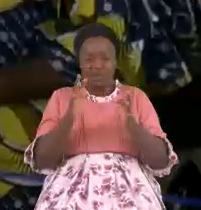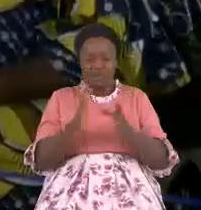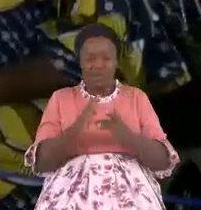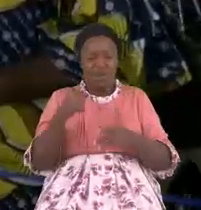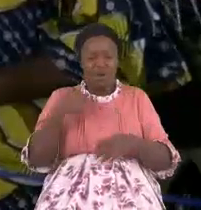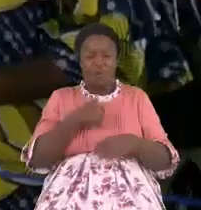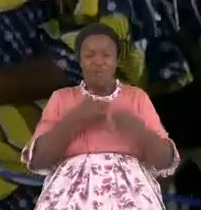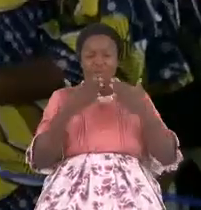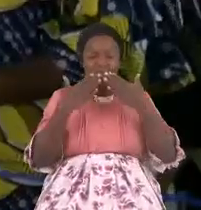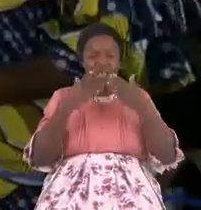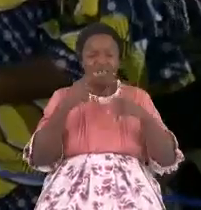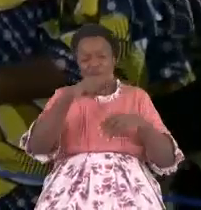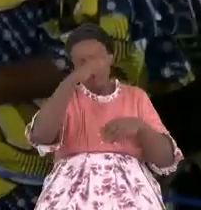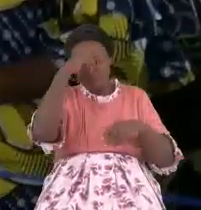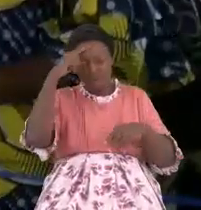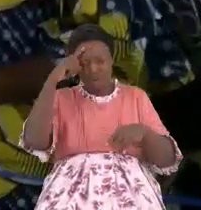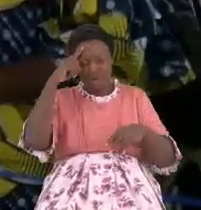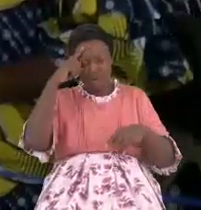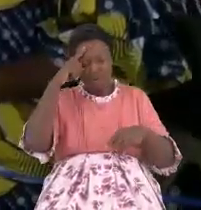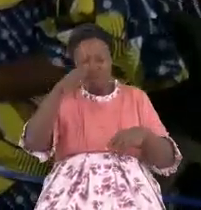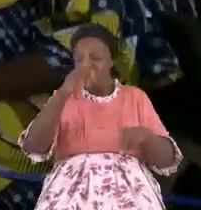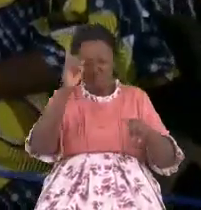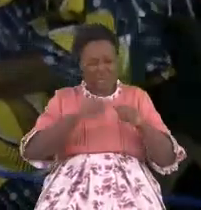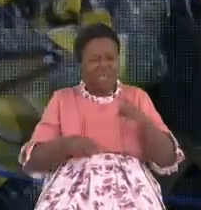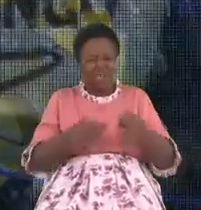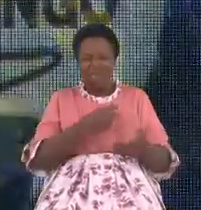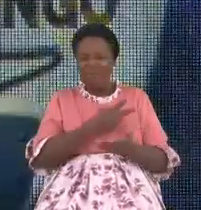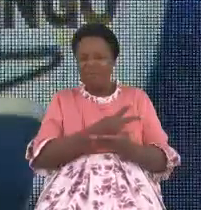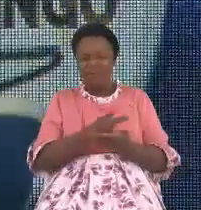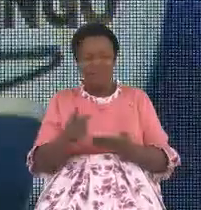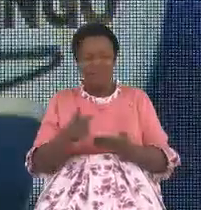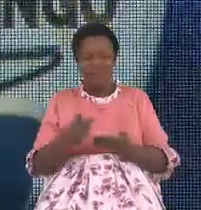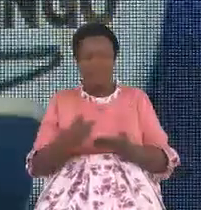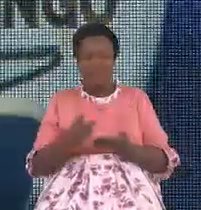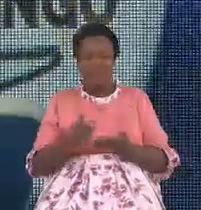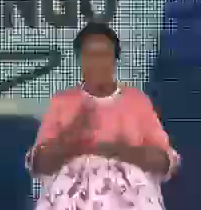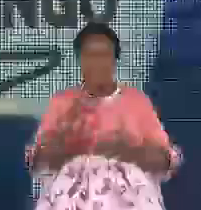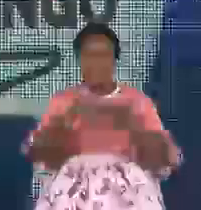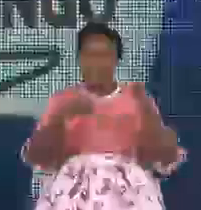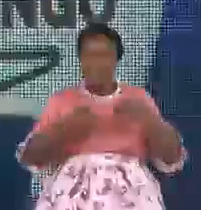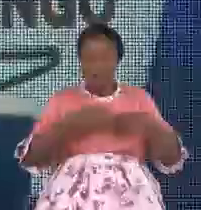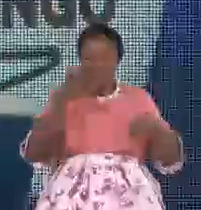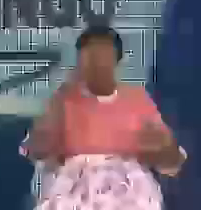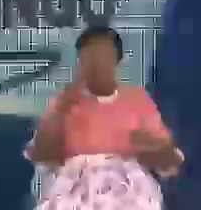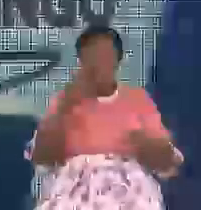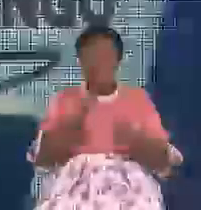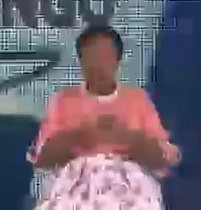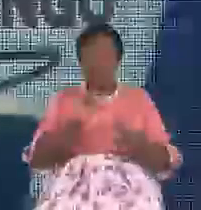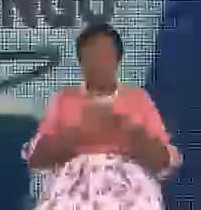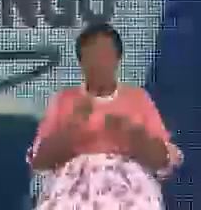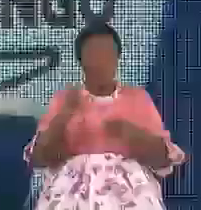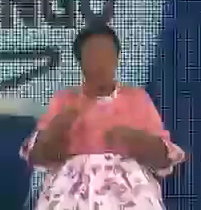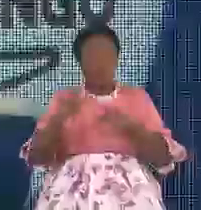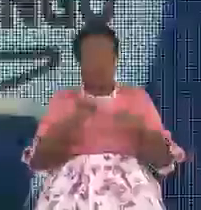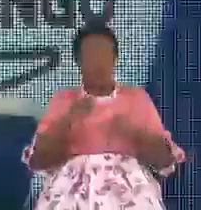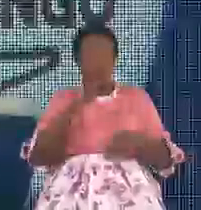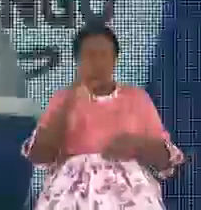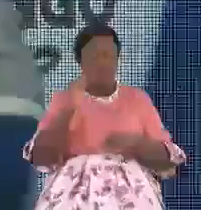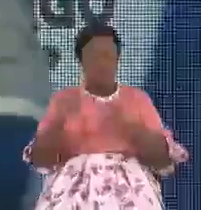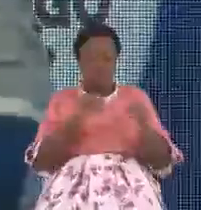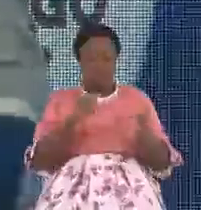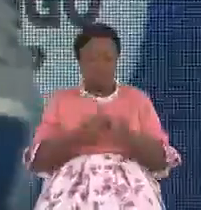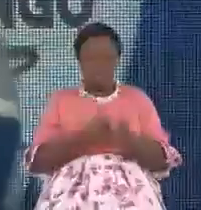because you cannot fail what you have said you will do you will do you said